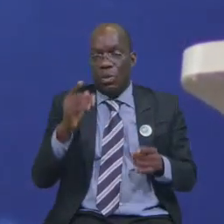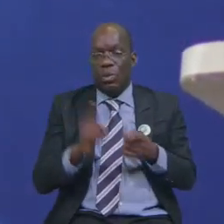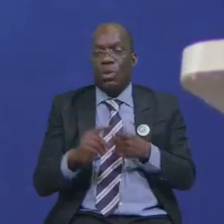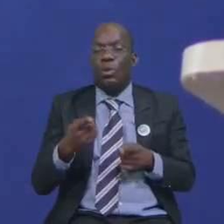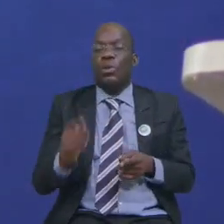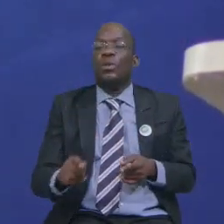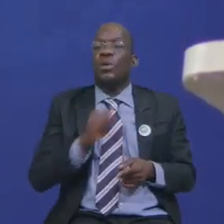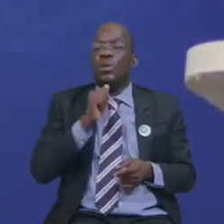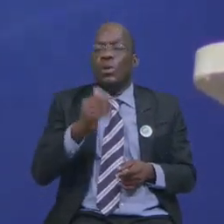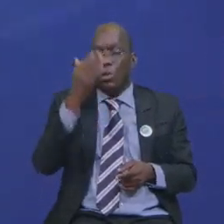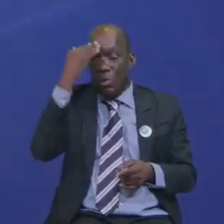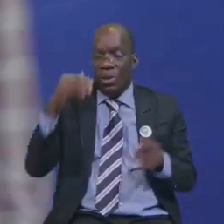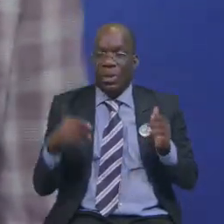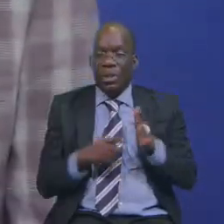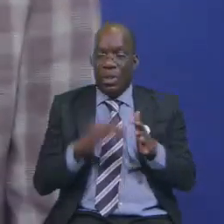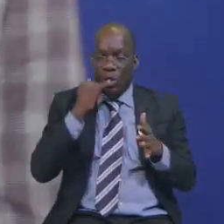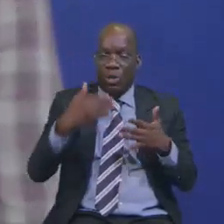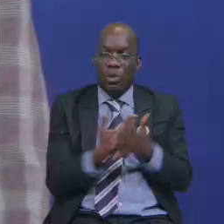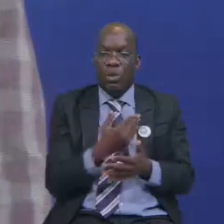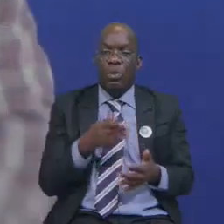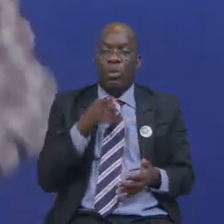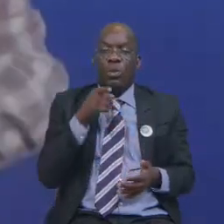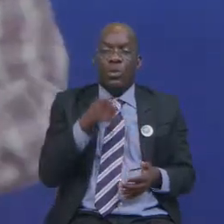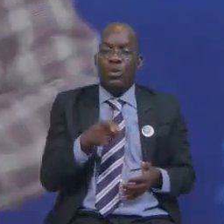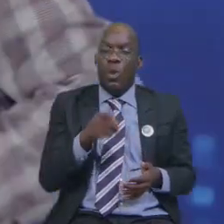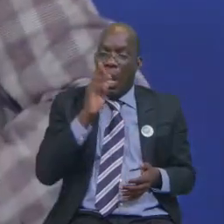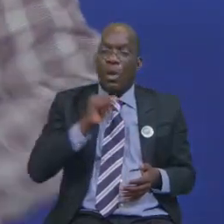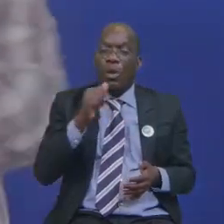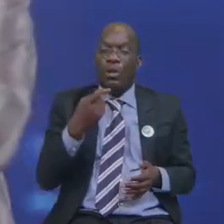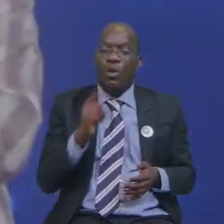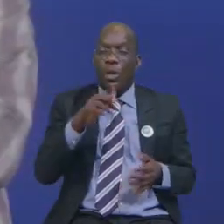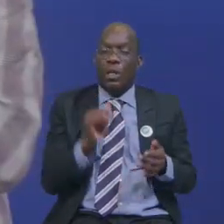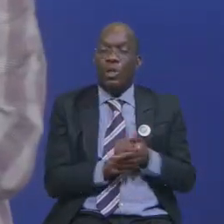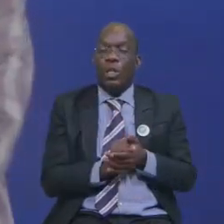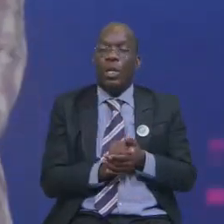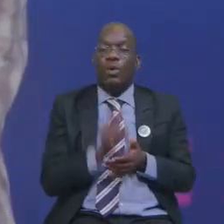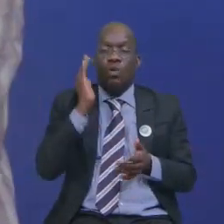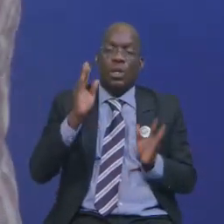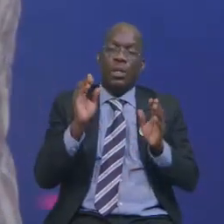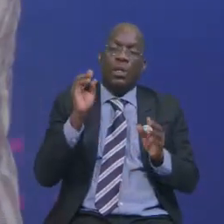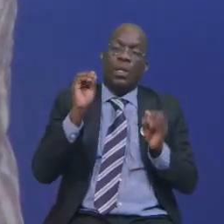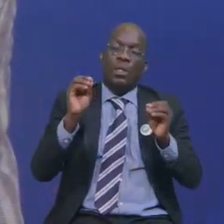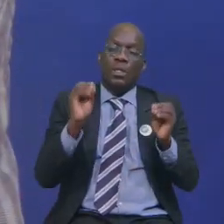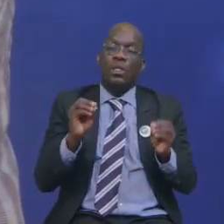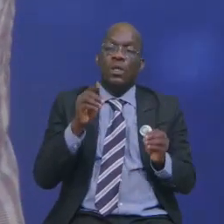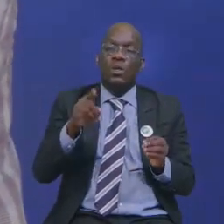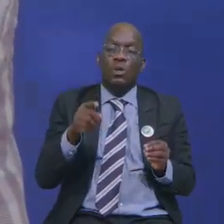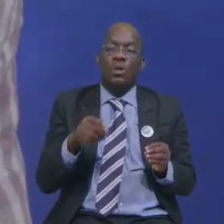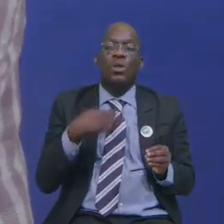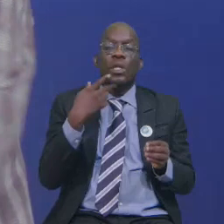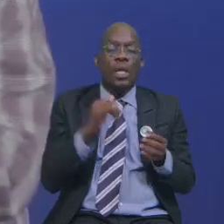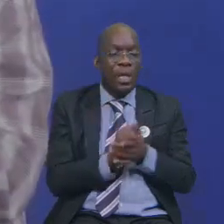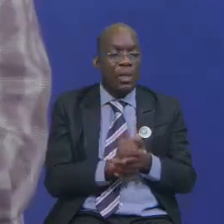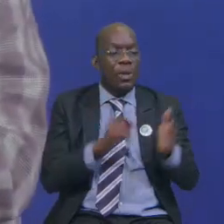strange and different. You are not the one to lecture the lecturer. You are the one to stay there and say, this is